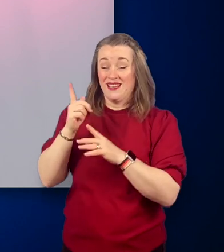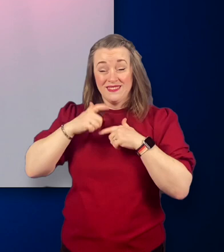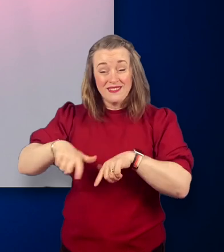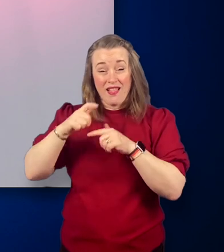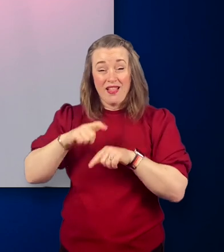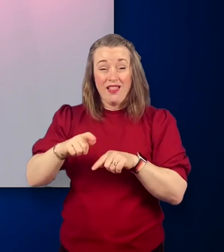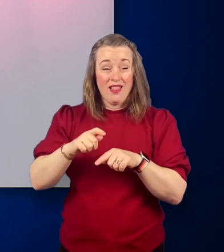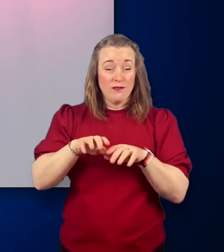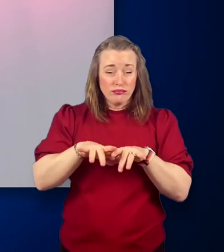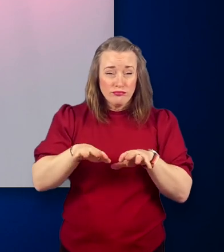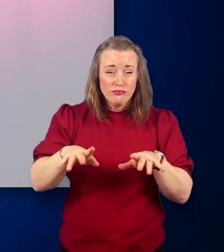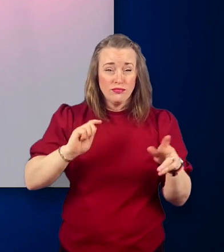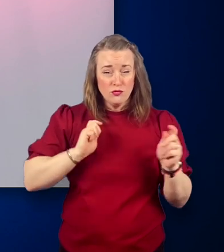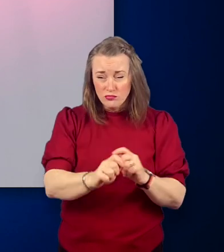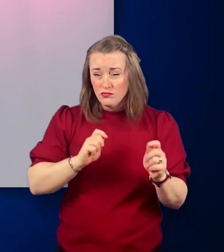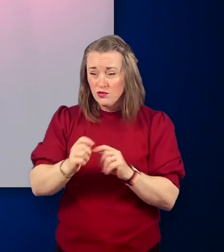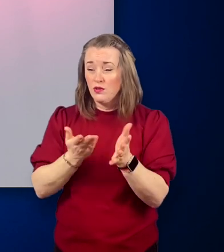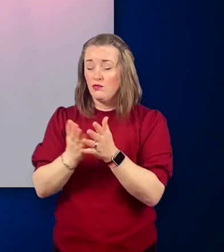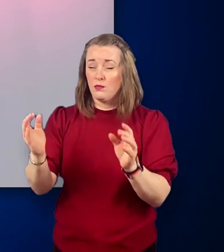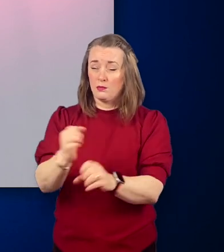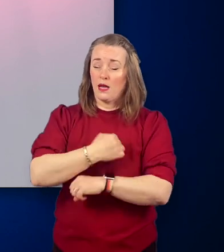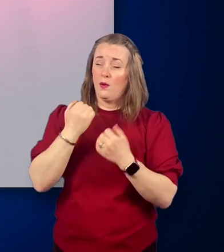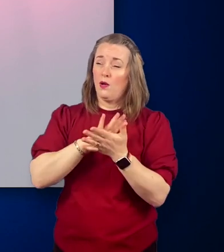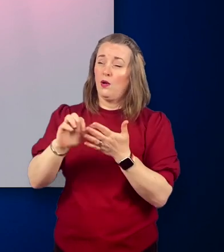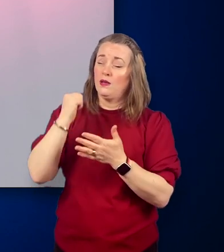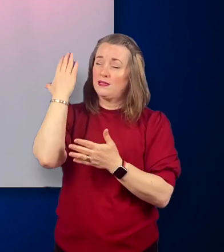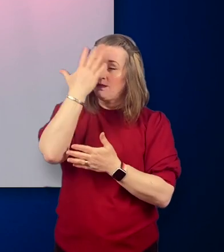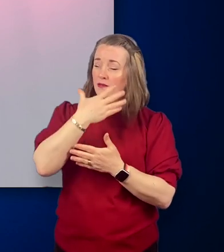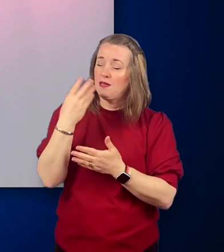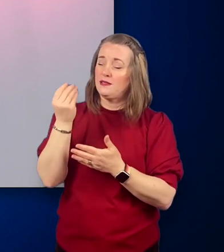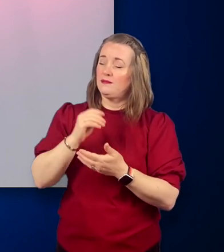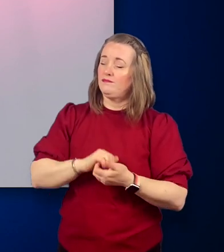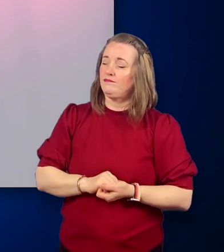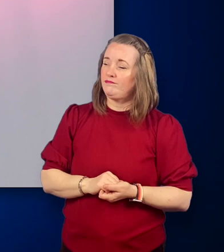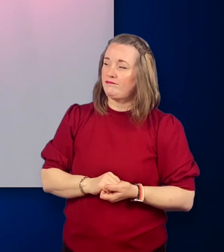today by the power of your Holy Spirit.